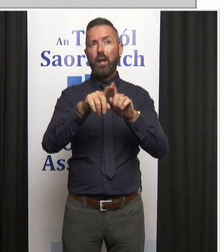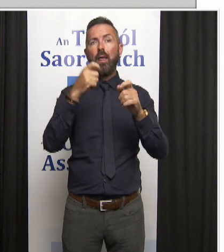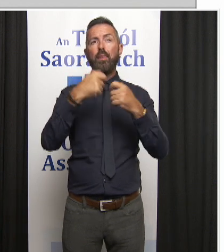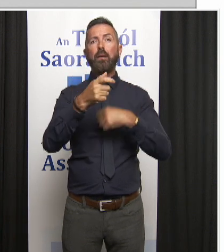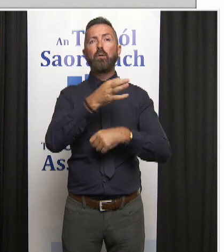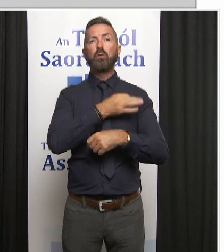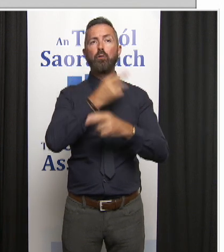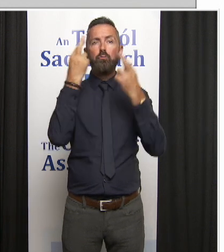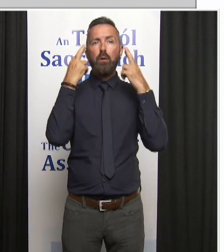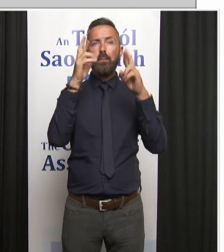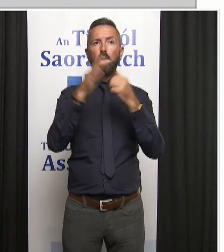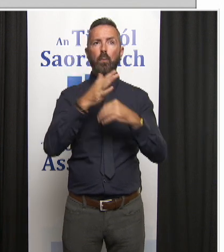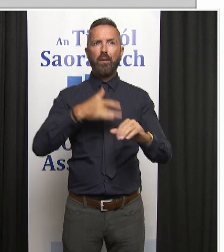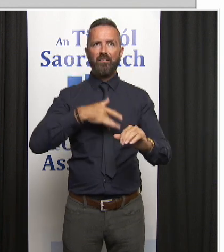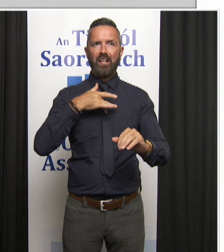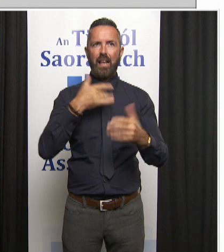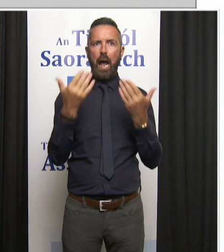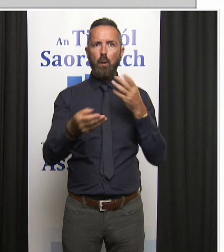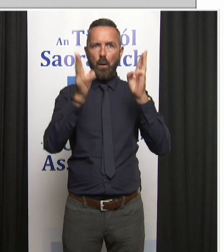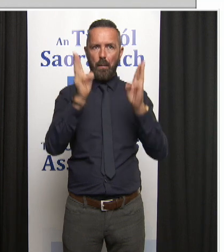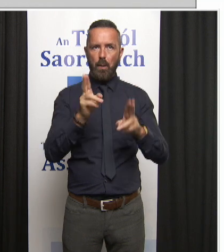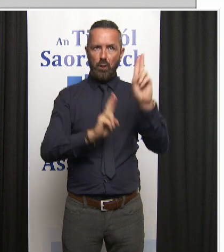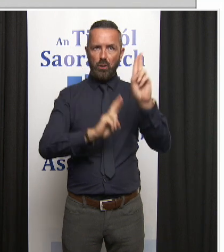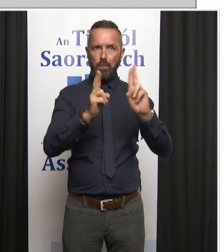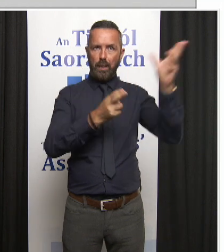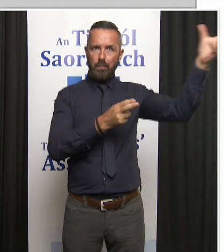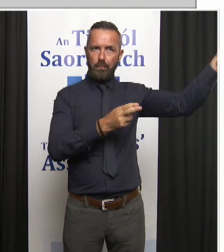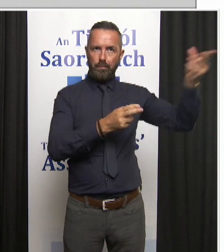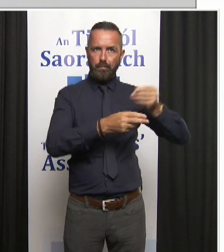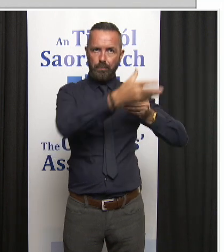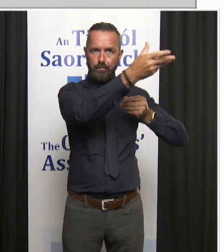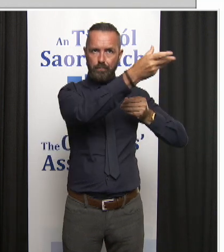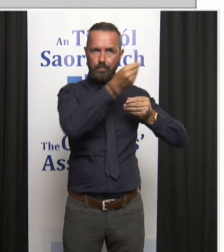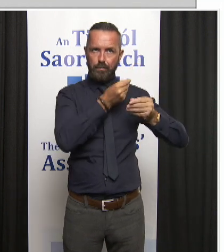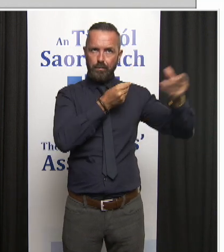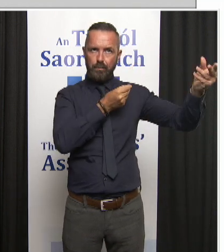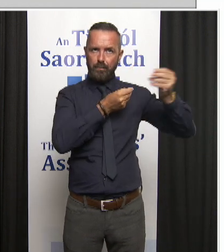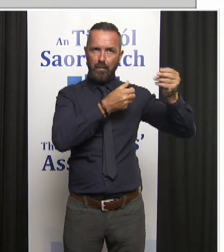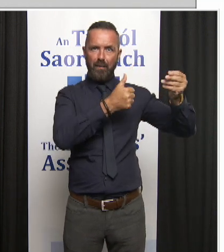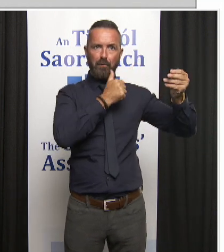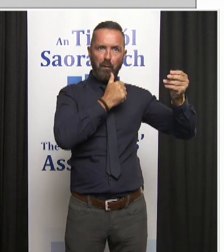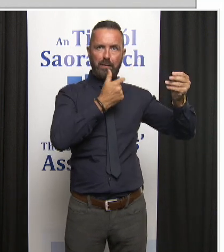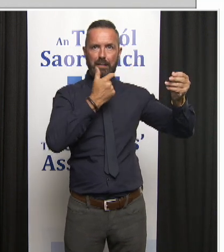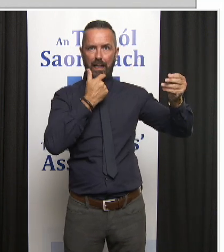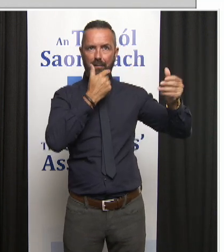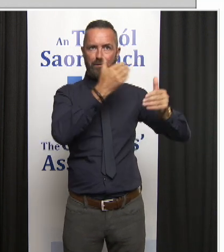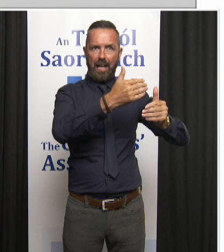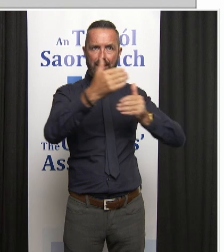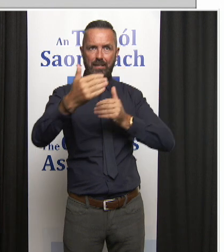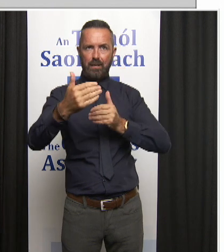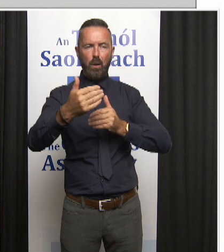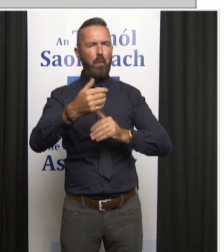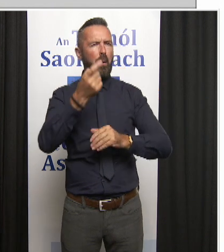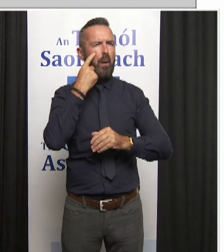good representation of what we felt, how the powers and how they should be prioritised being devolved. But we noted that healthcare was